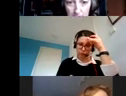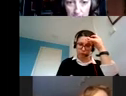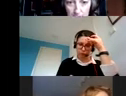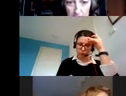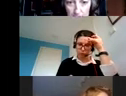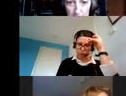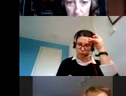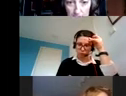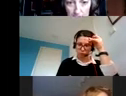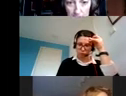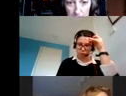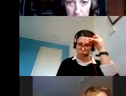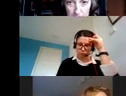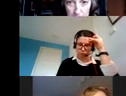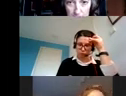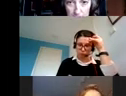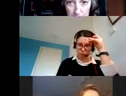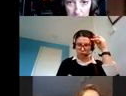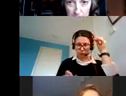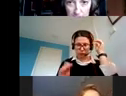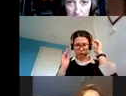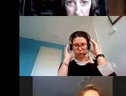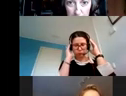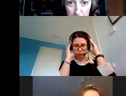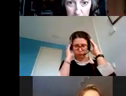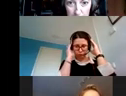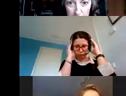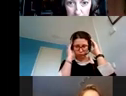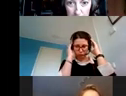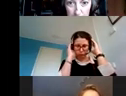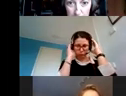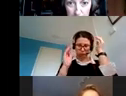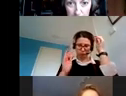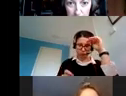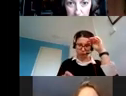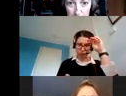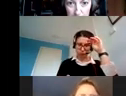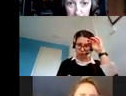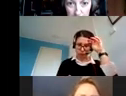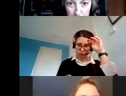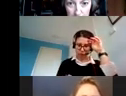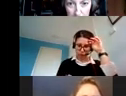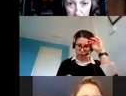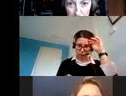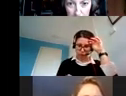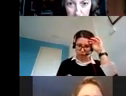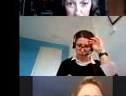remedies, they may be sued before international court and tribunals